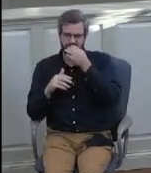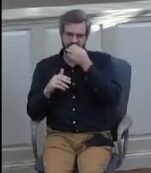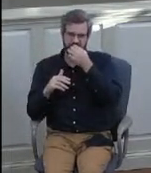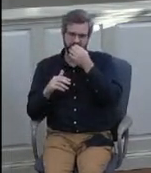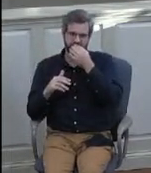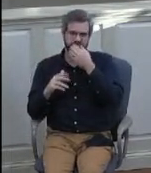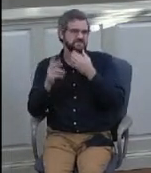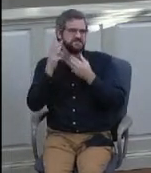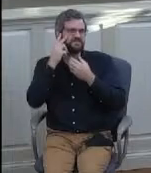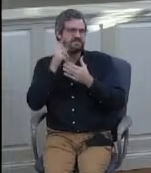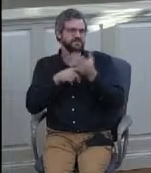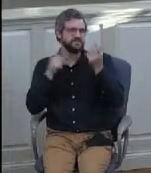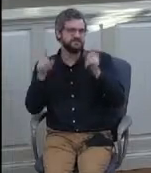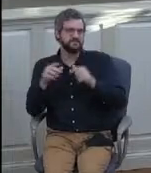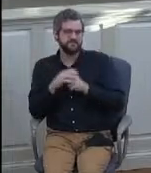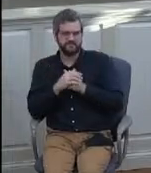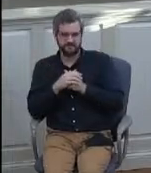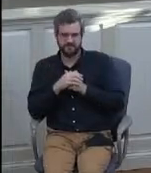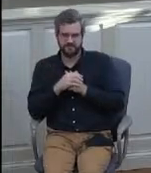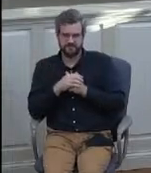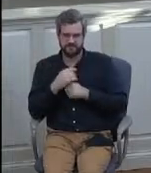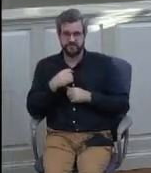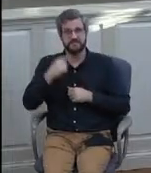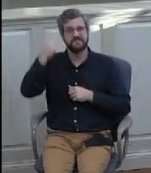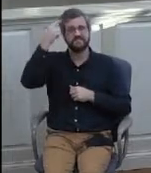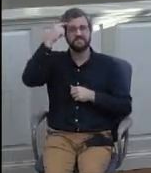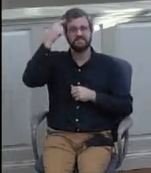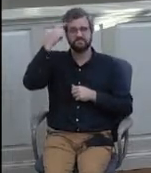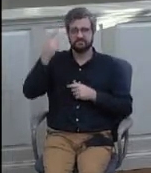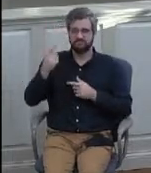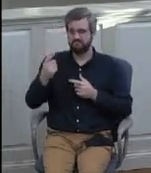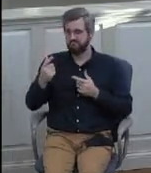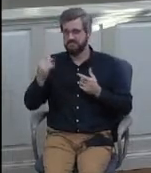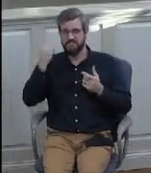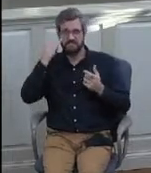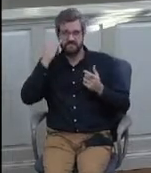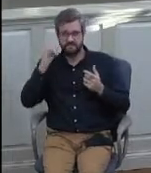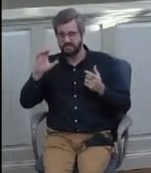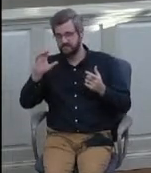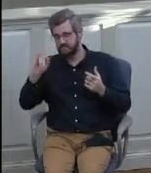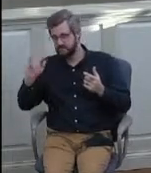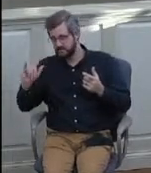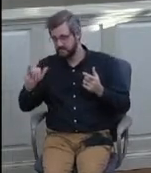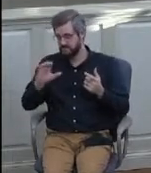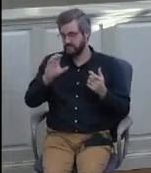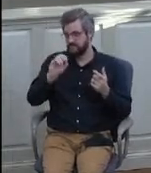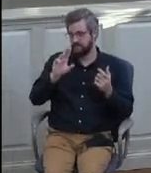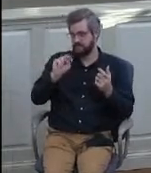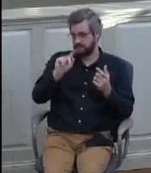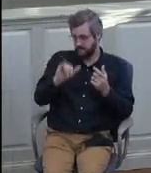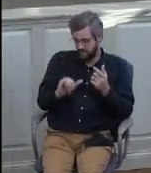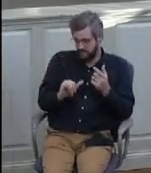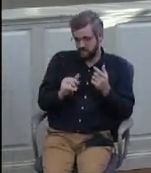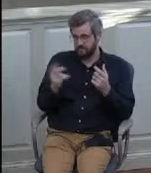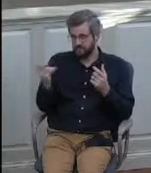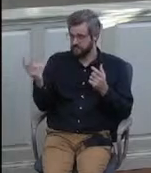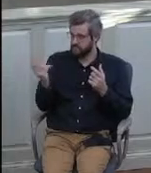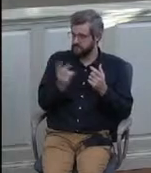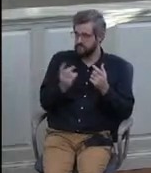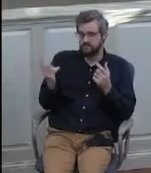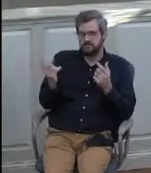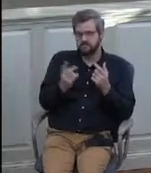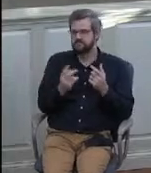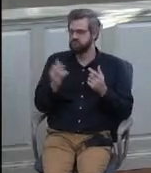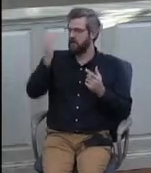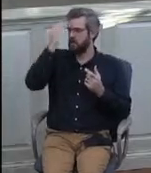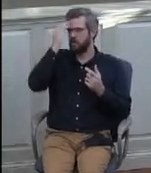we'll see where this one ever goes. I think at some point, you know, if the county and the city ever, and not that you guys don't look at